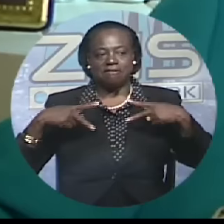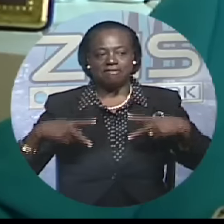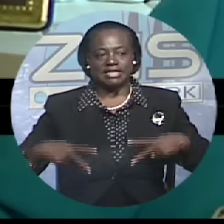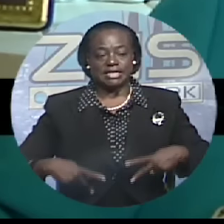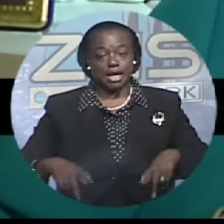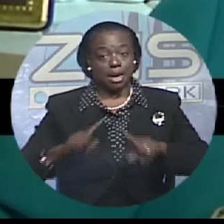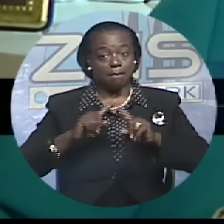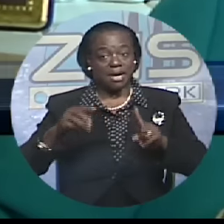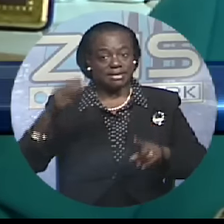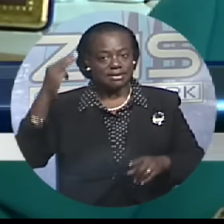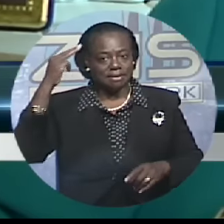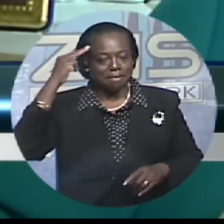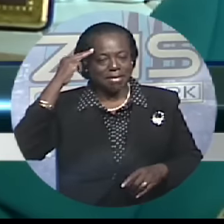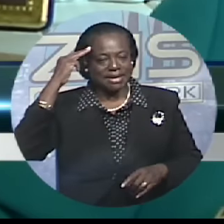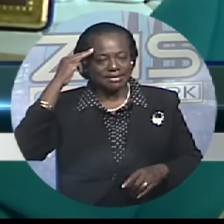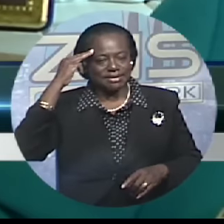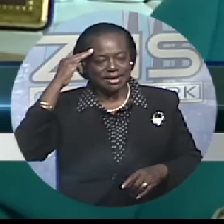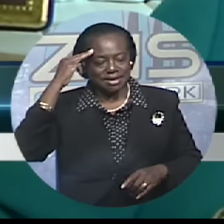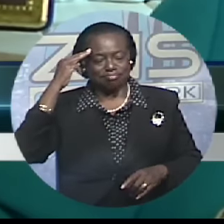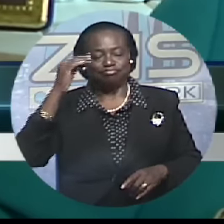but mentally I'm still with it.